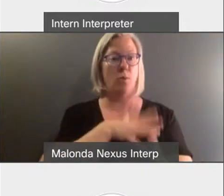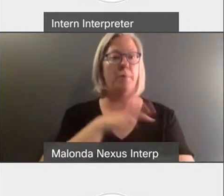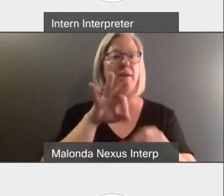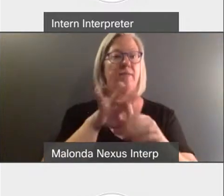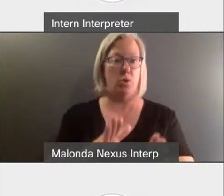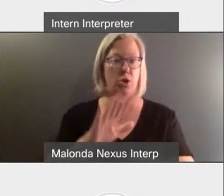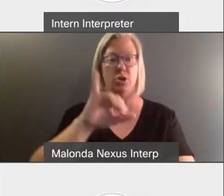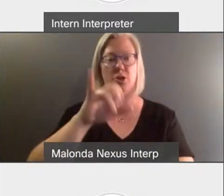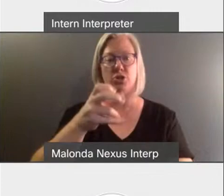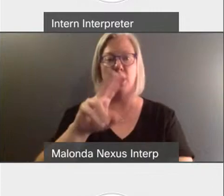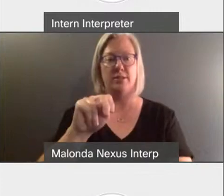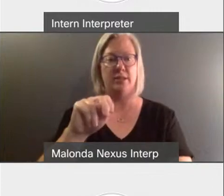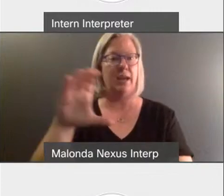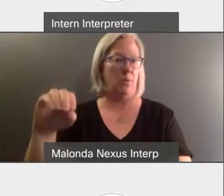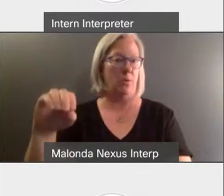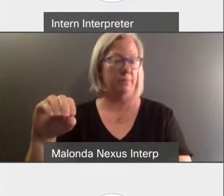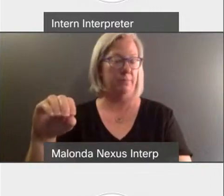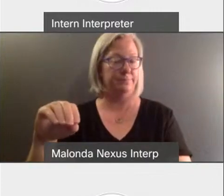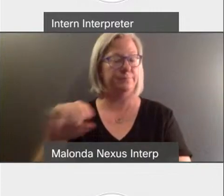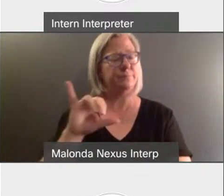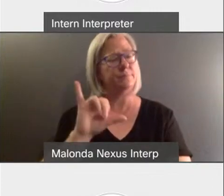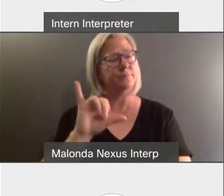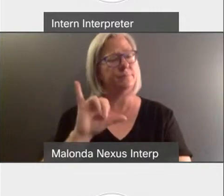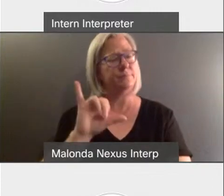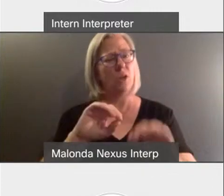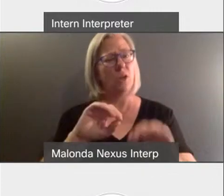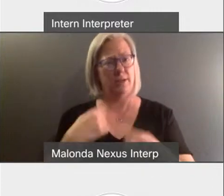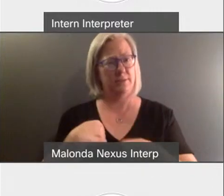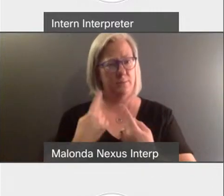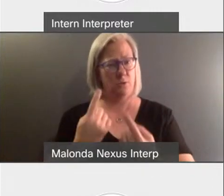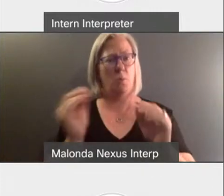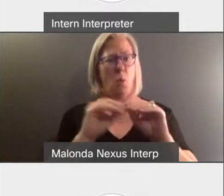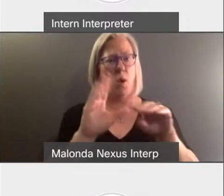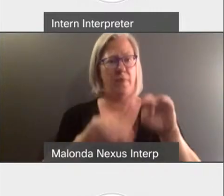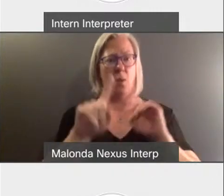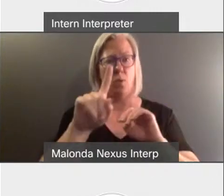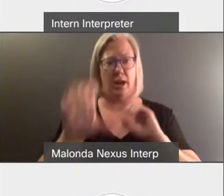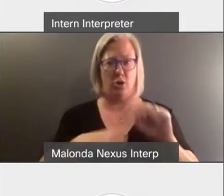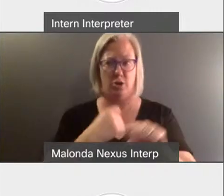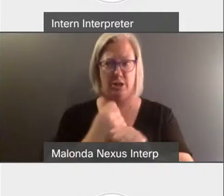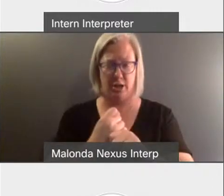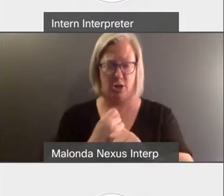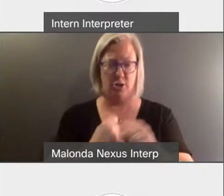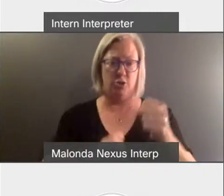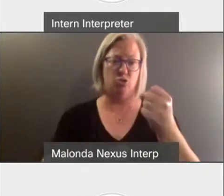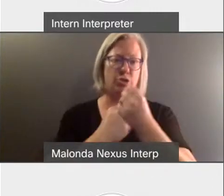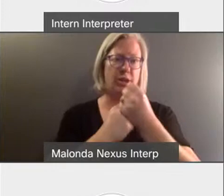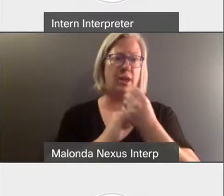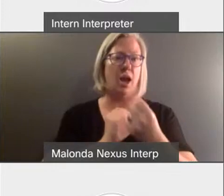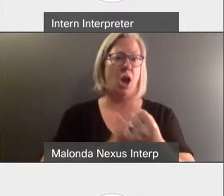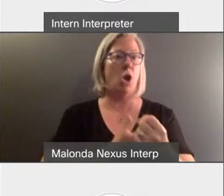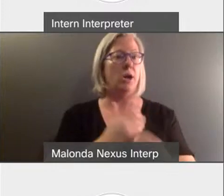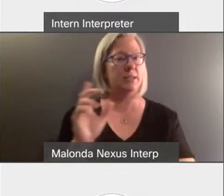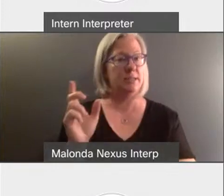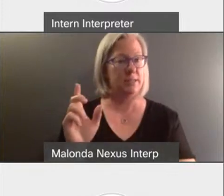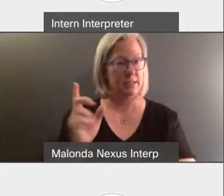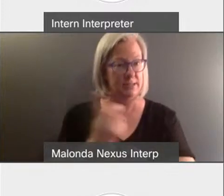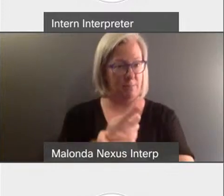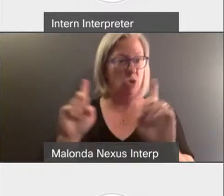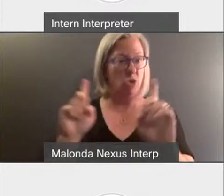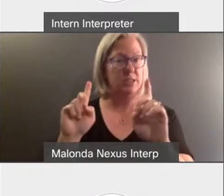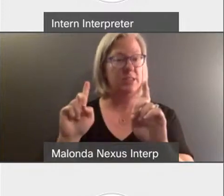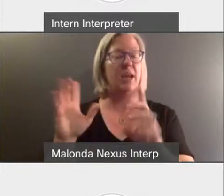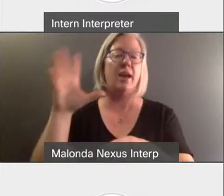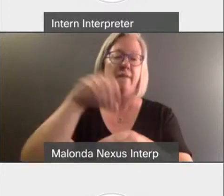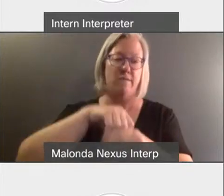is an organization that for more than 100 years has fought to protect and strengthen our democracy and ensure full